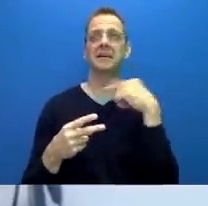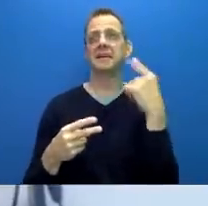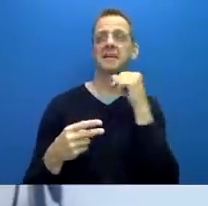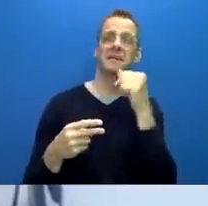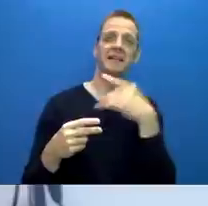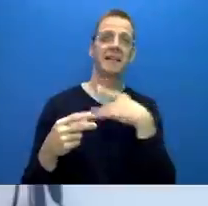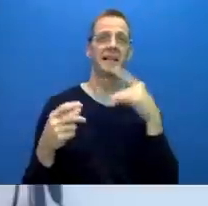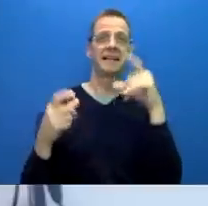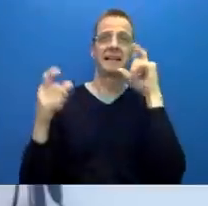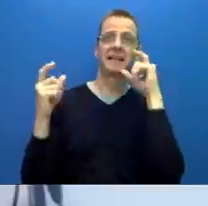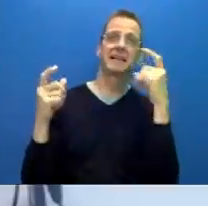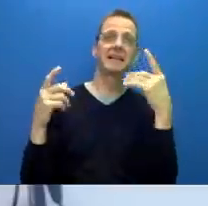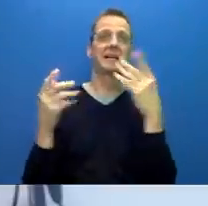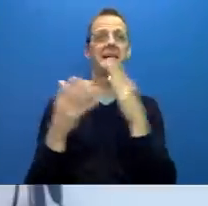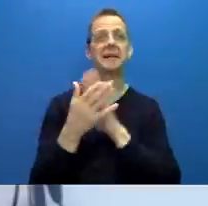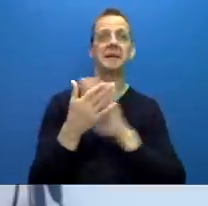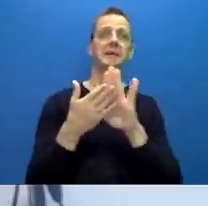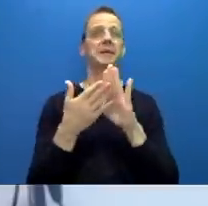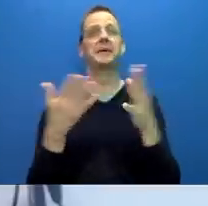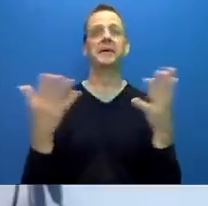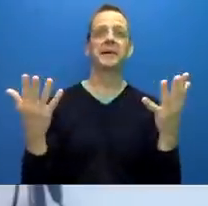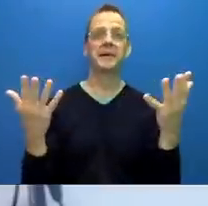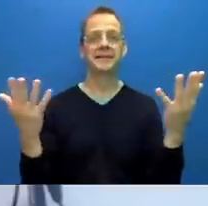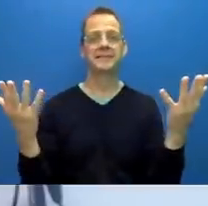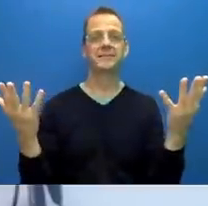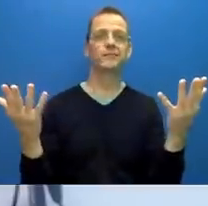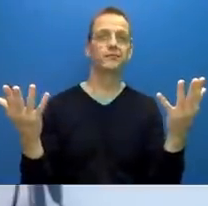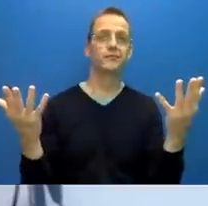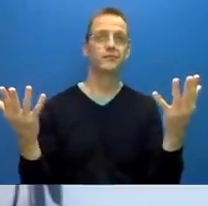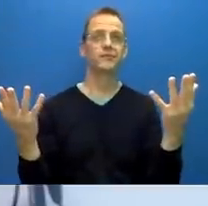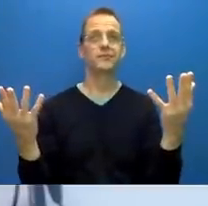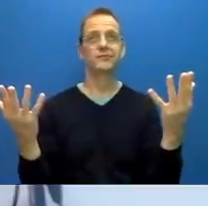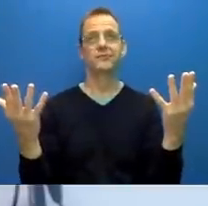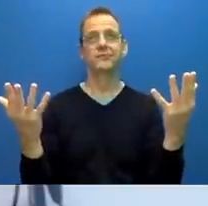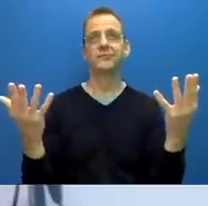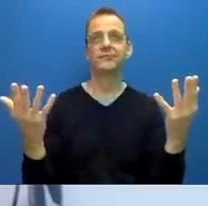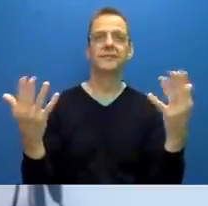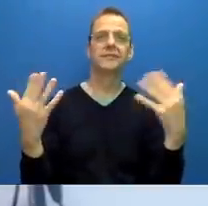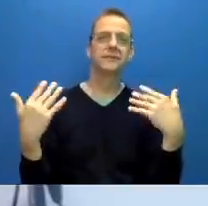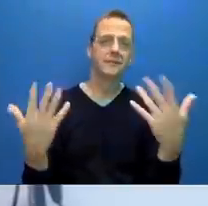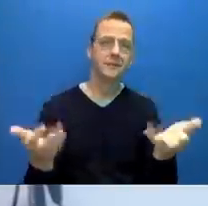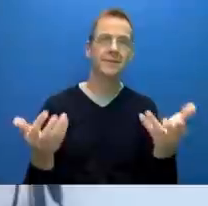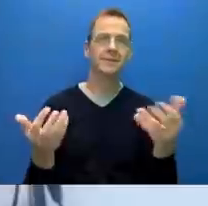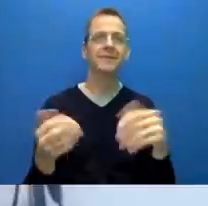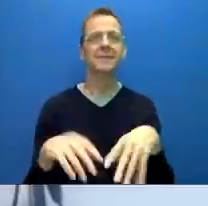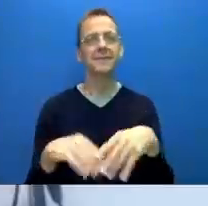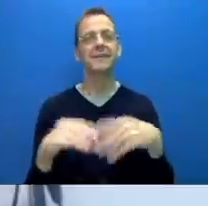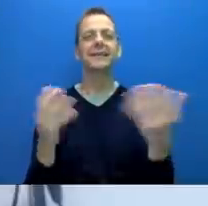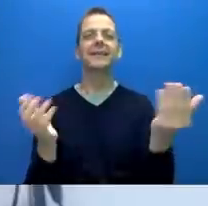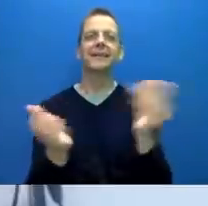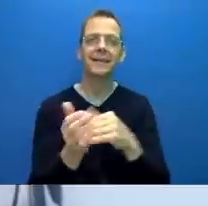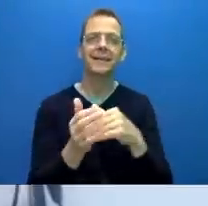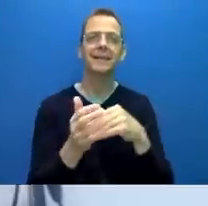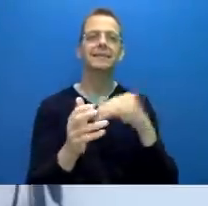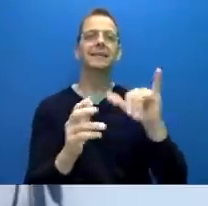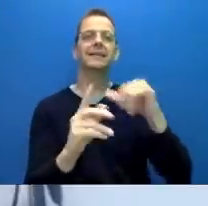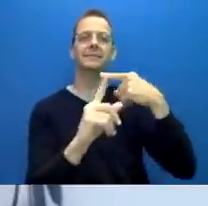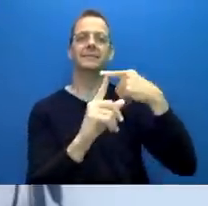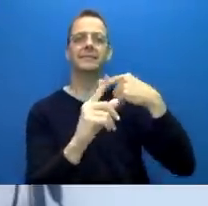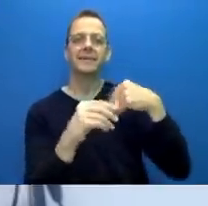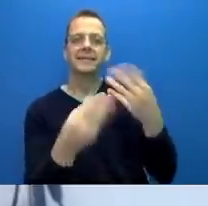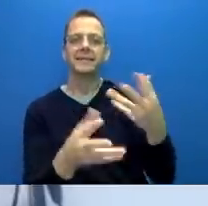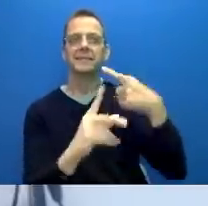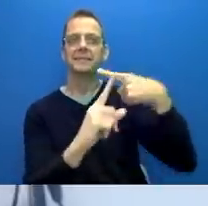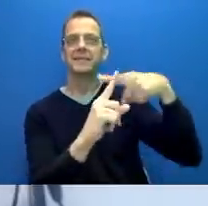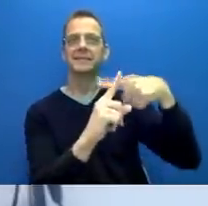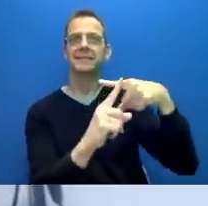you're going to help anybody, the first thing you've got to do, we all know, you know, I know I'm going to hear a lot of groans and eye rolls, put on your own oxygen mask.